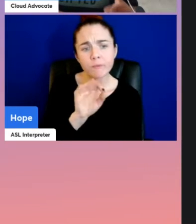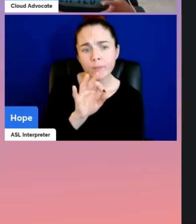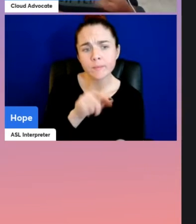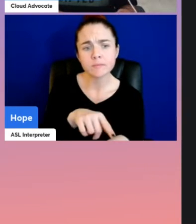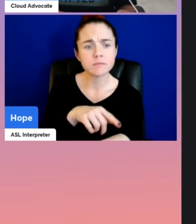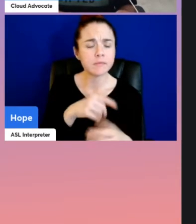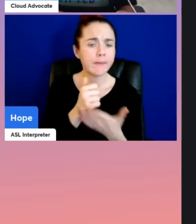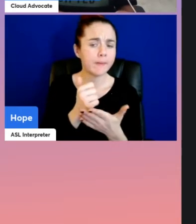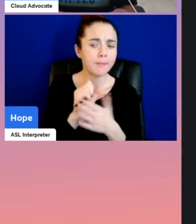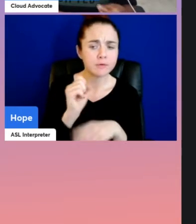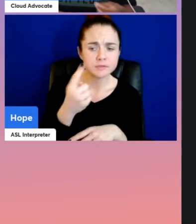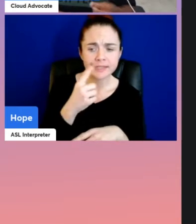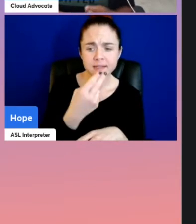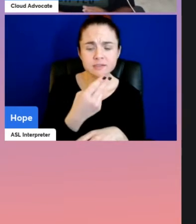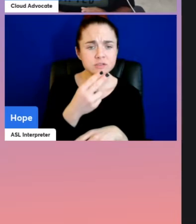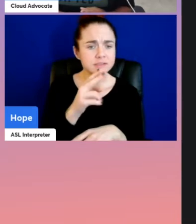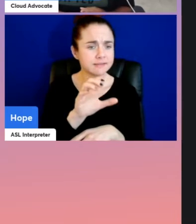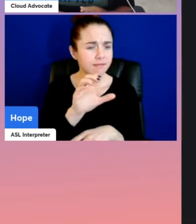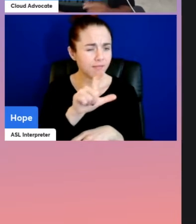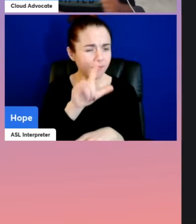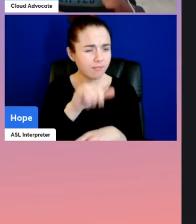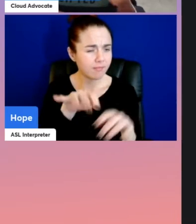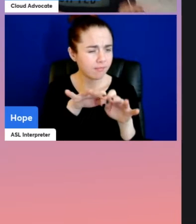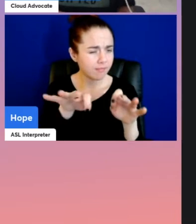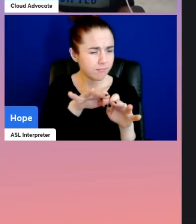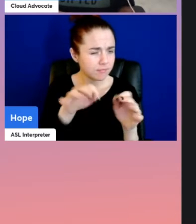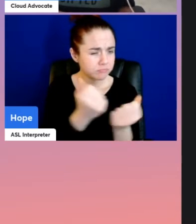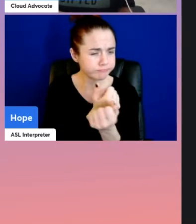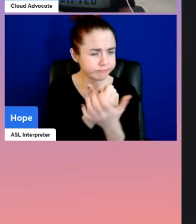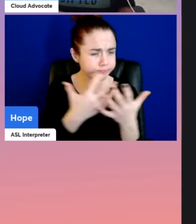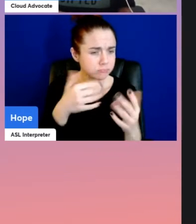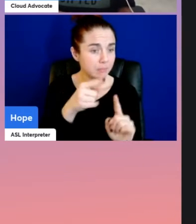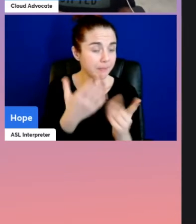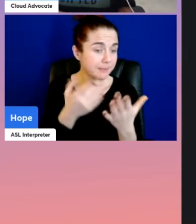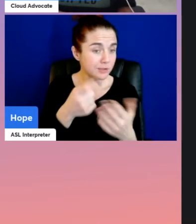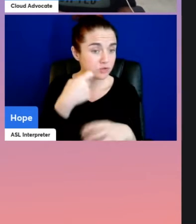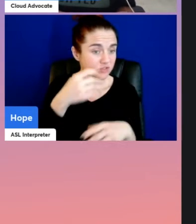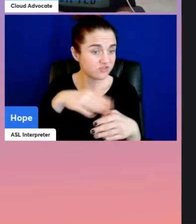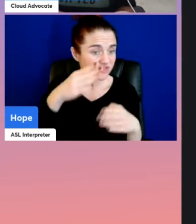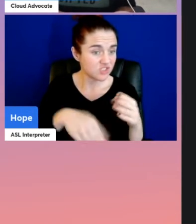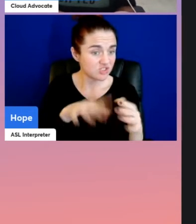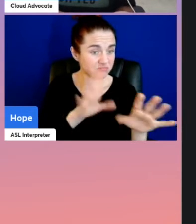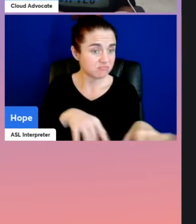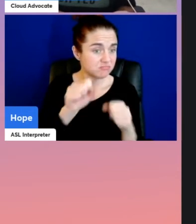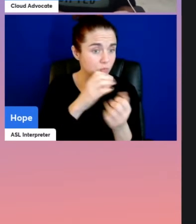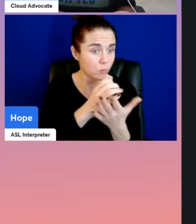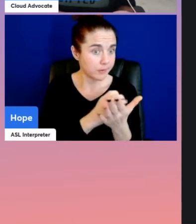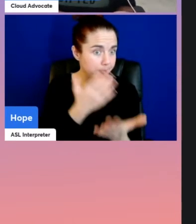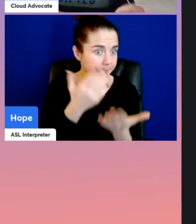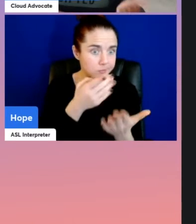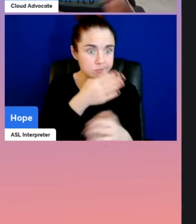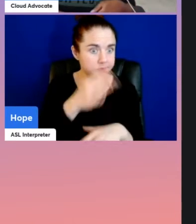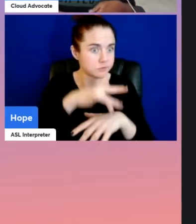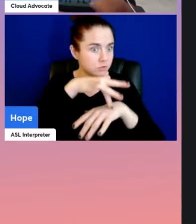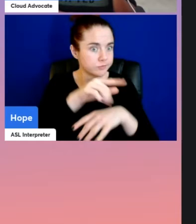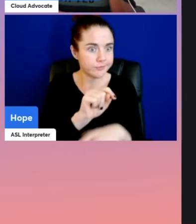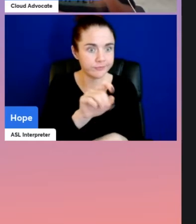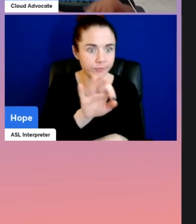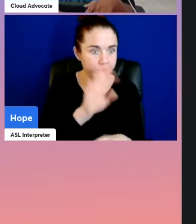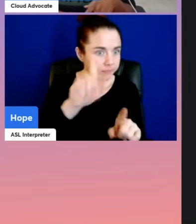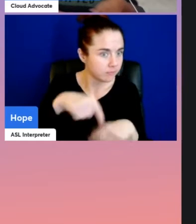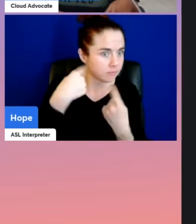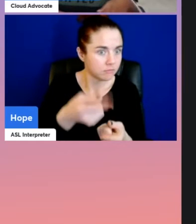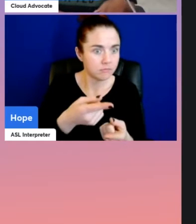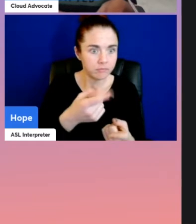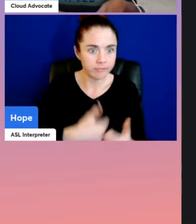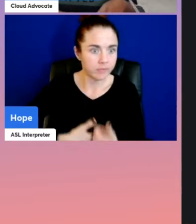understanding the HCL language and stuff like that. Maybe you just finished taking a course. Maybe you've never touched Terraform before.